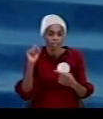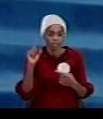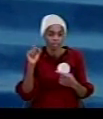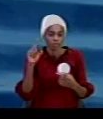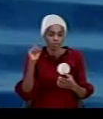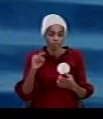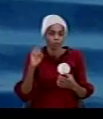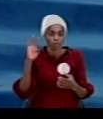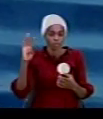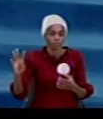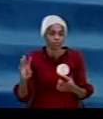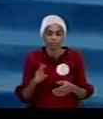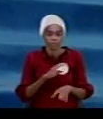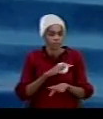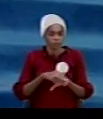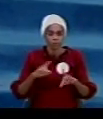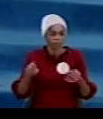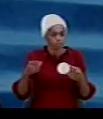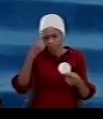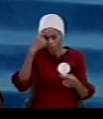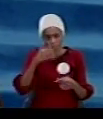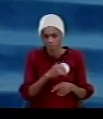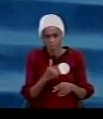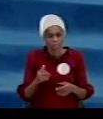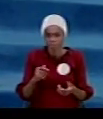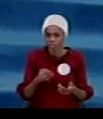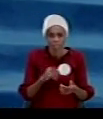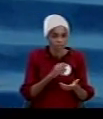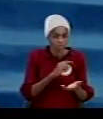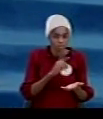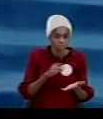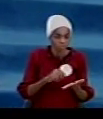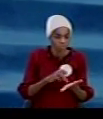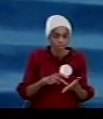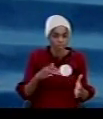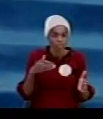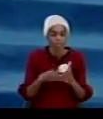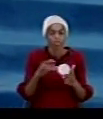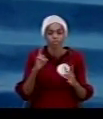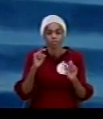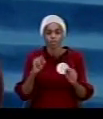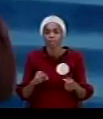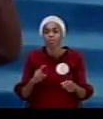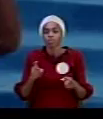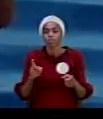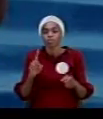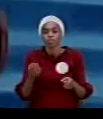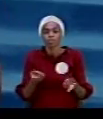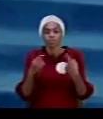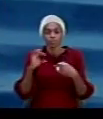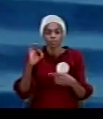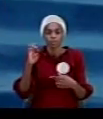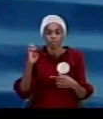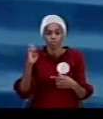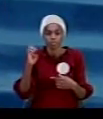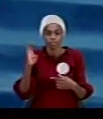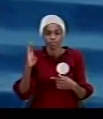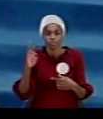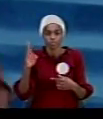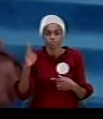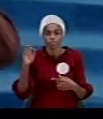for anything. Don't go for any radiation again. It has dried up. You can only come for tests in February next year,